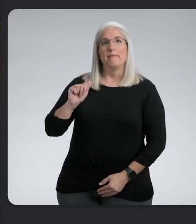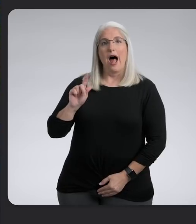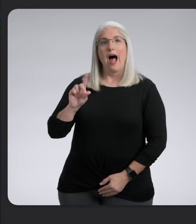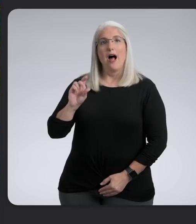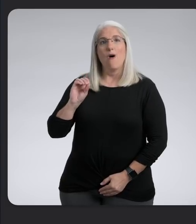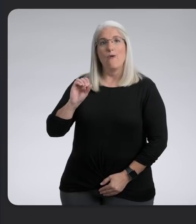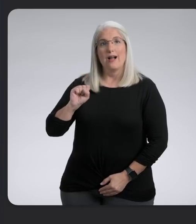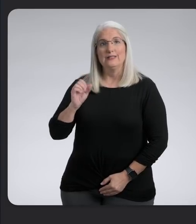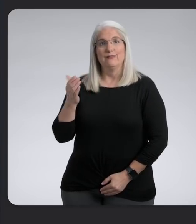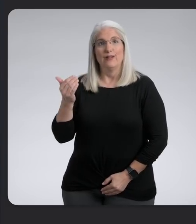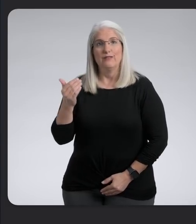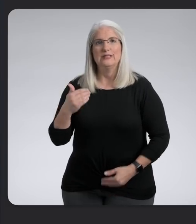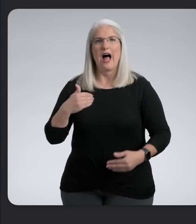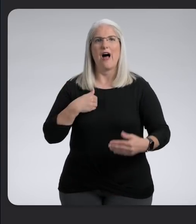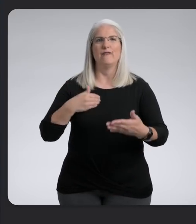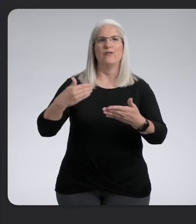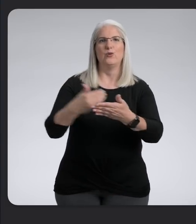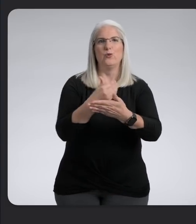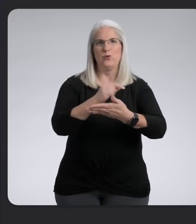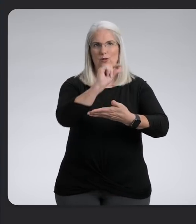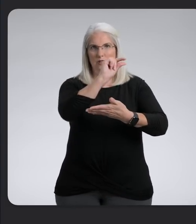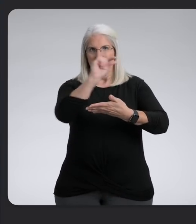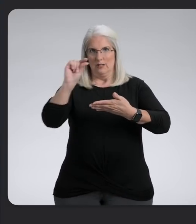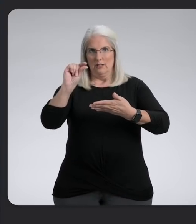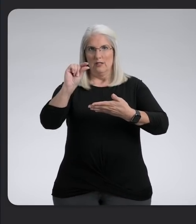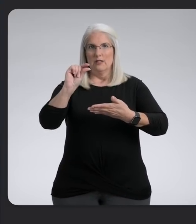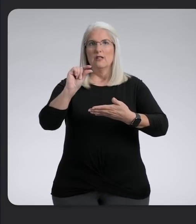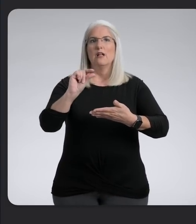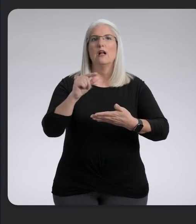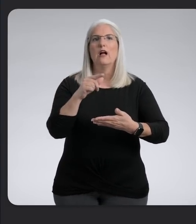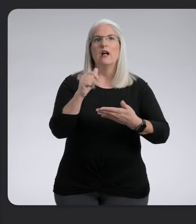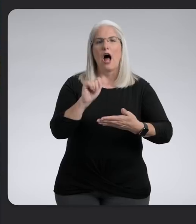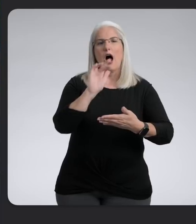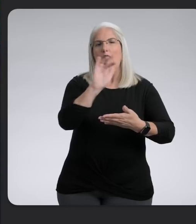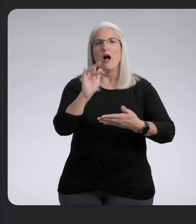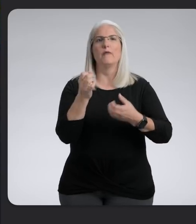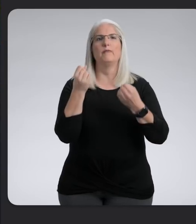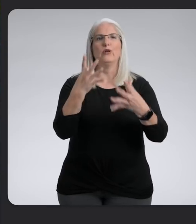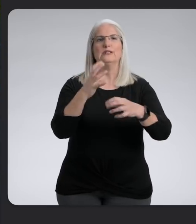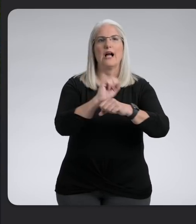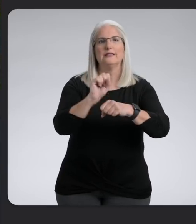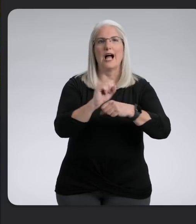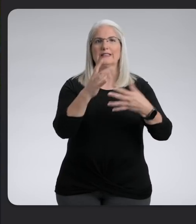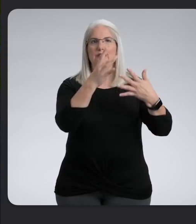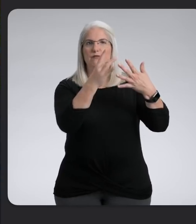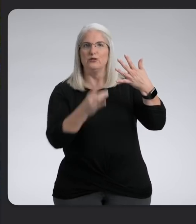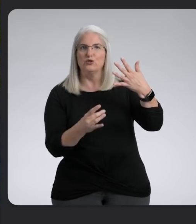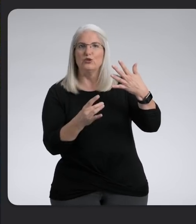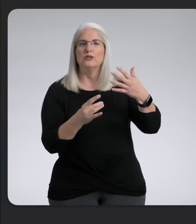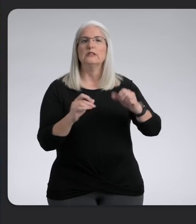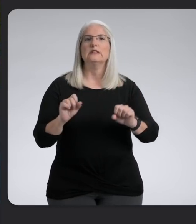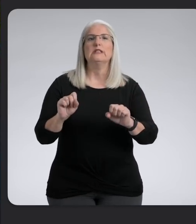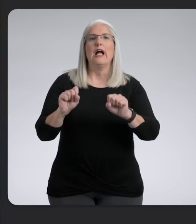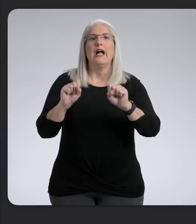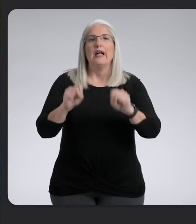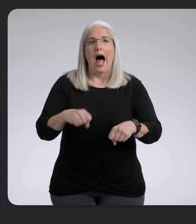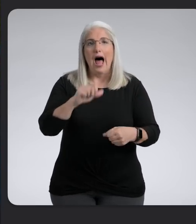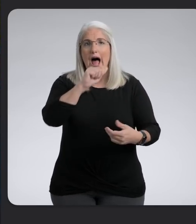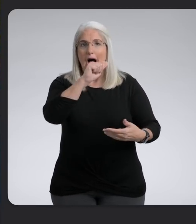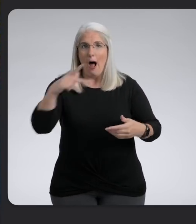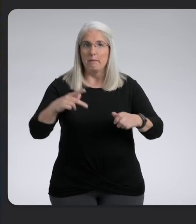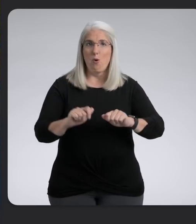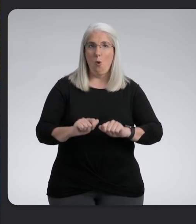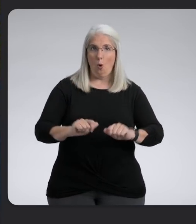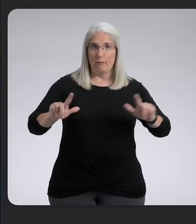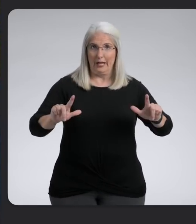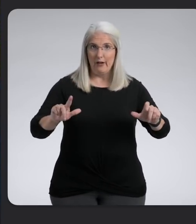your apps. Tapping on it reveals the multitasking menu. From here, I can take an app full screen or work with two